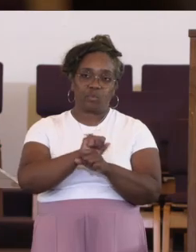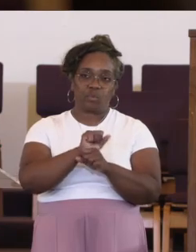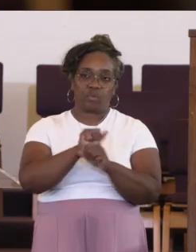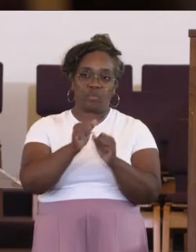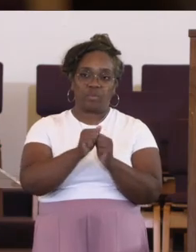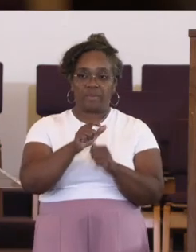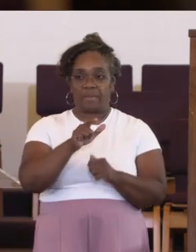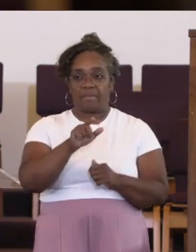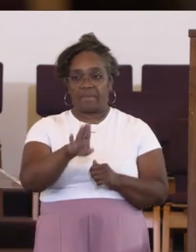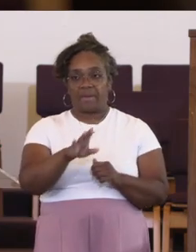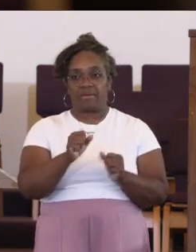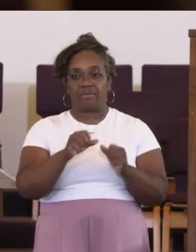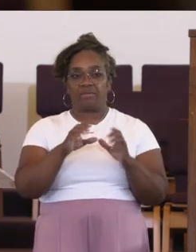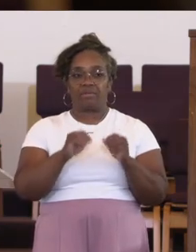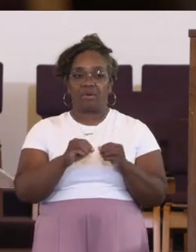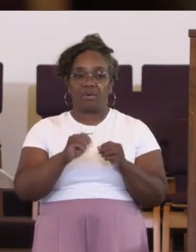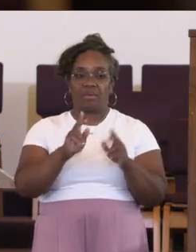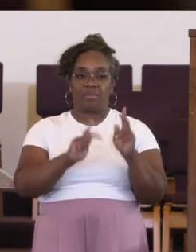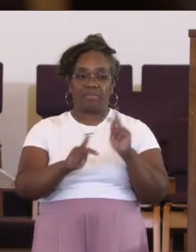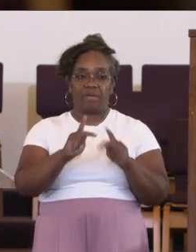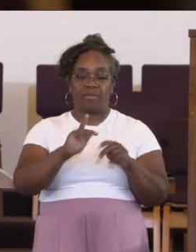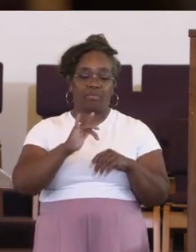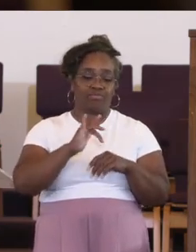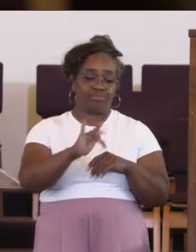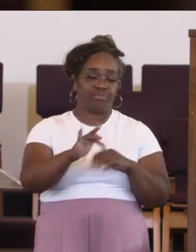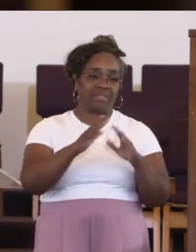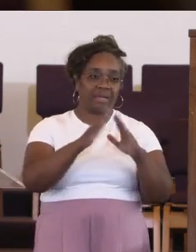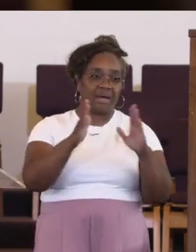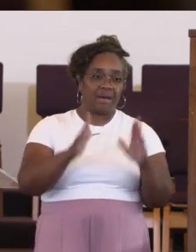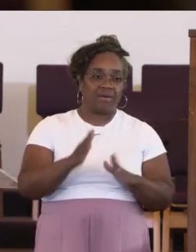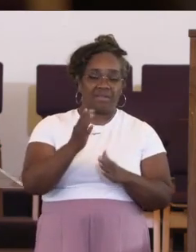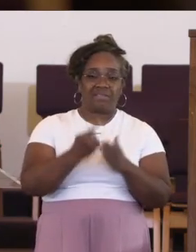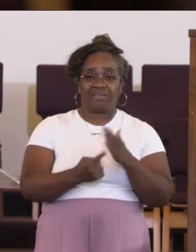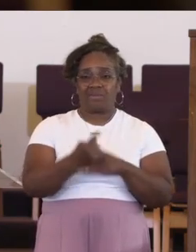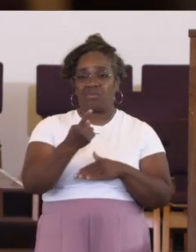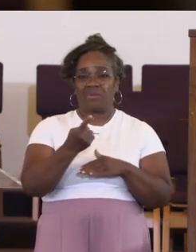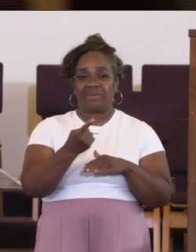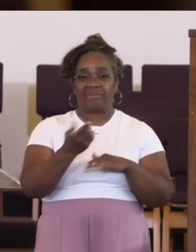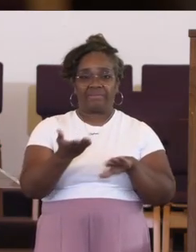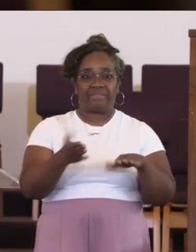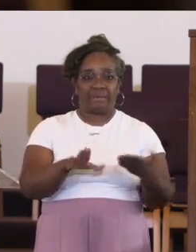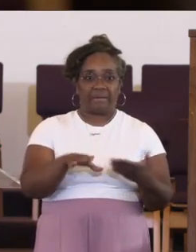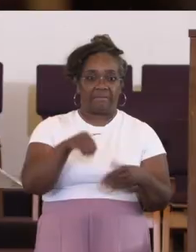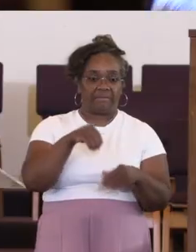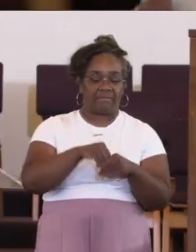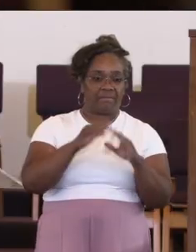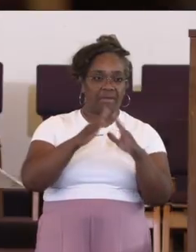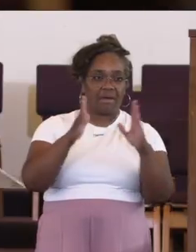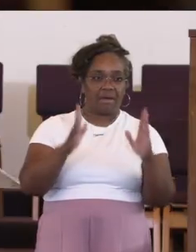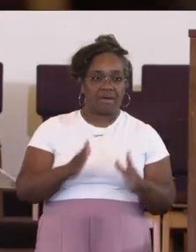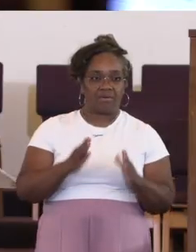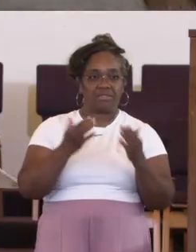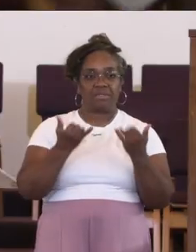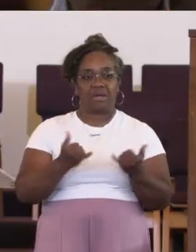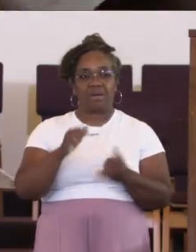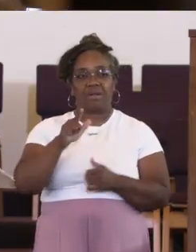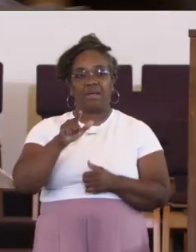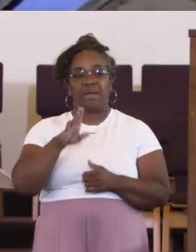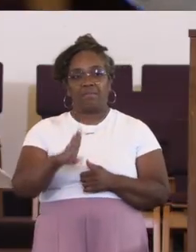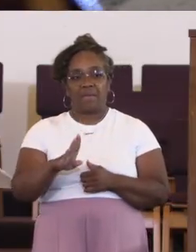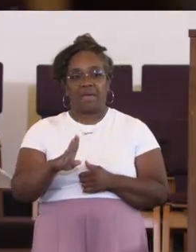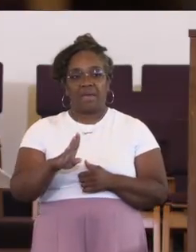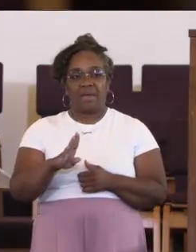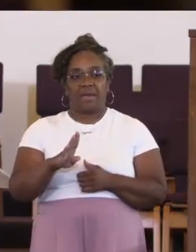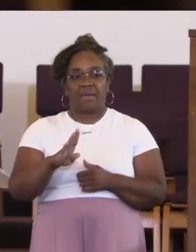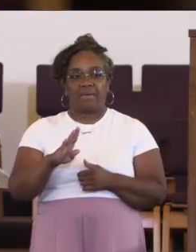So they abandoned the house. Someone came up dead in the house. Okay. And now the land bank has put those